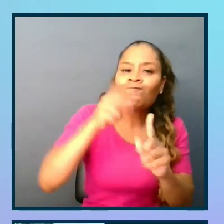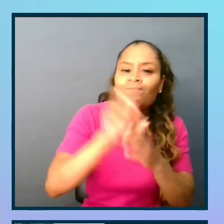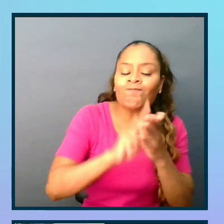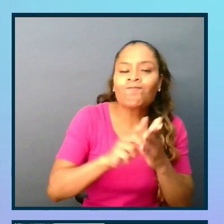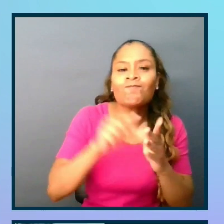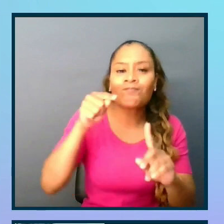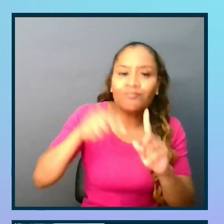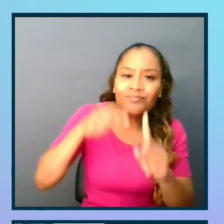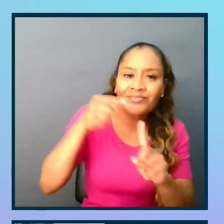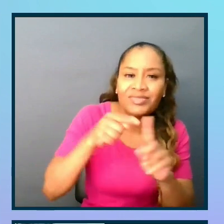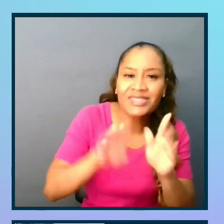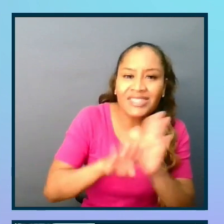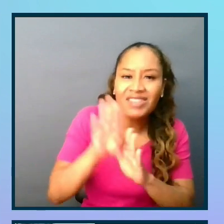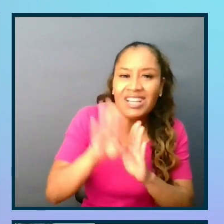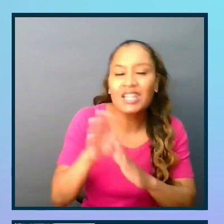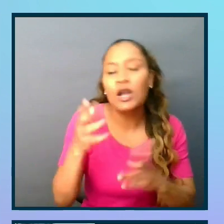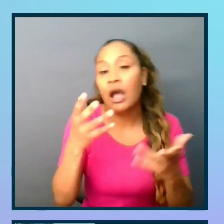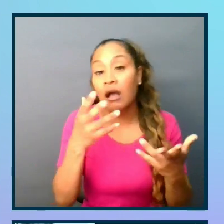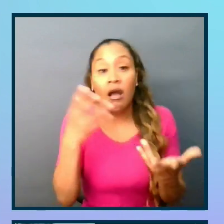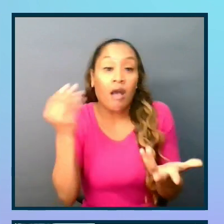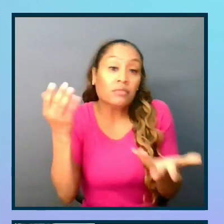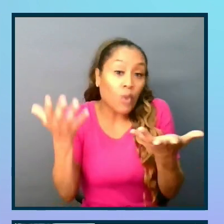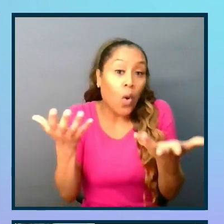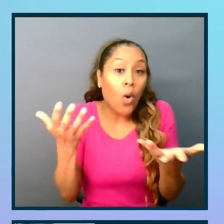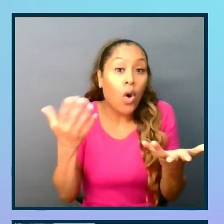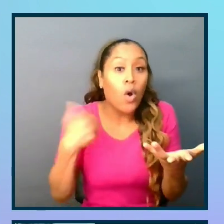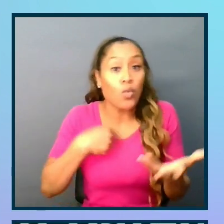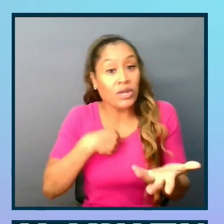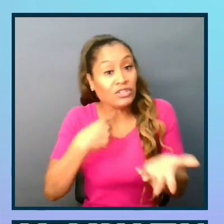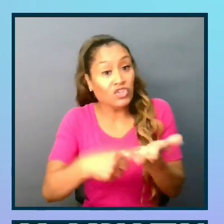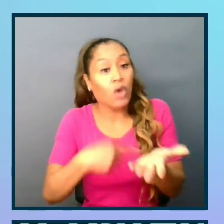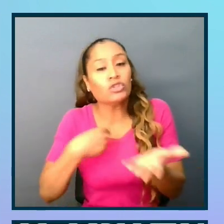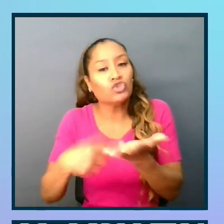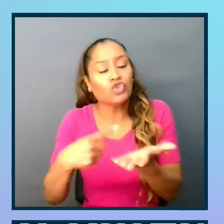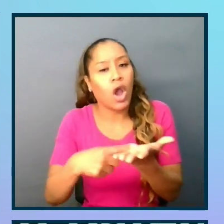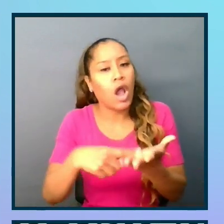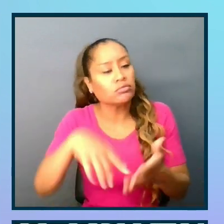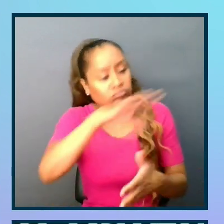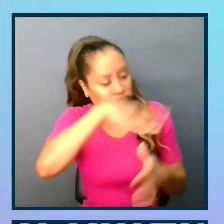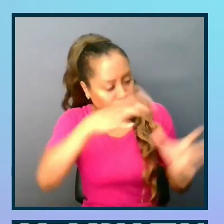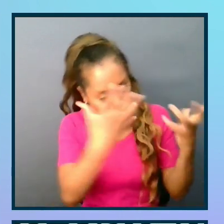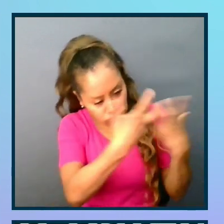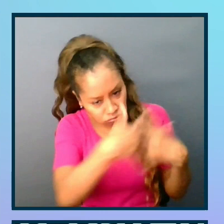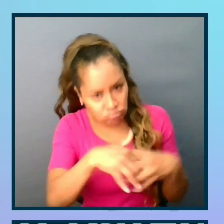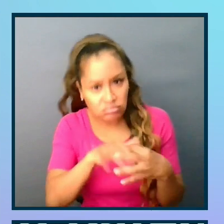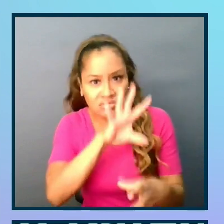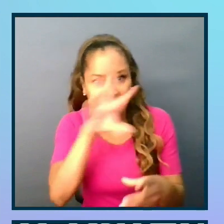development. And so when we talk about it, we kind of talk about them all together, because we